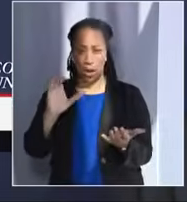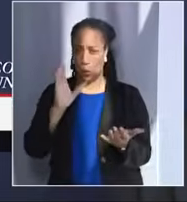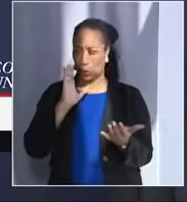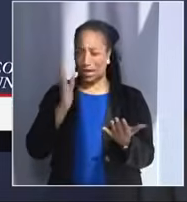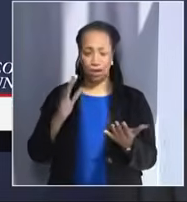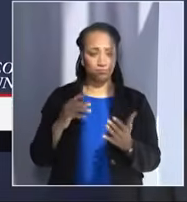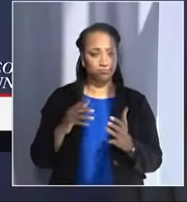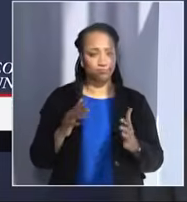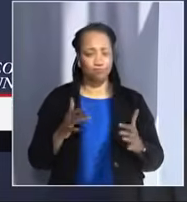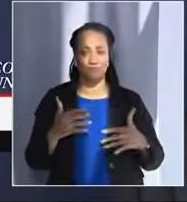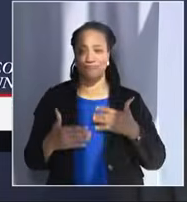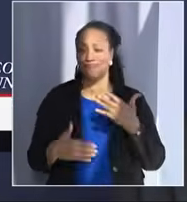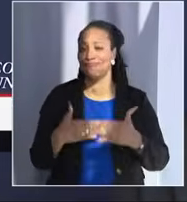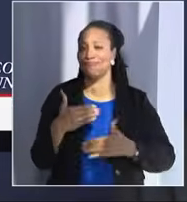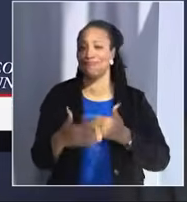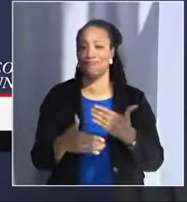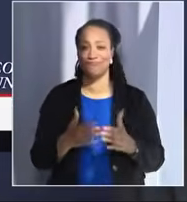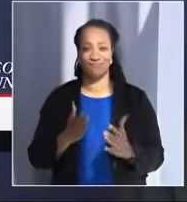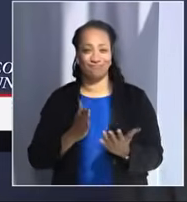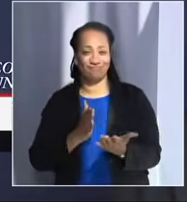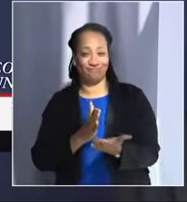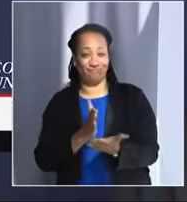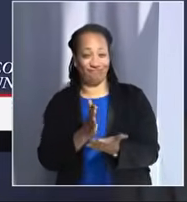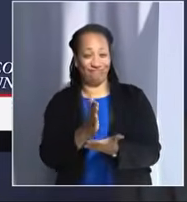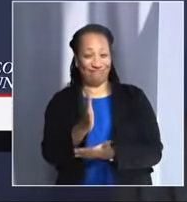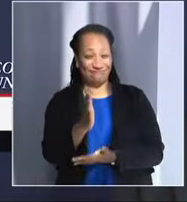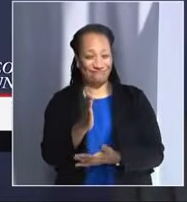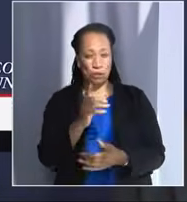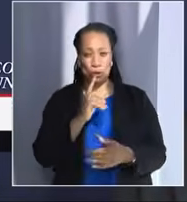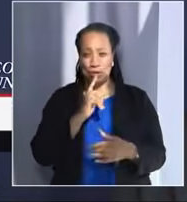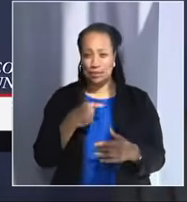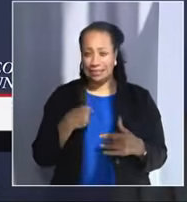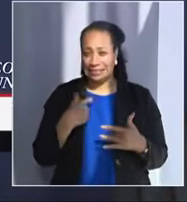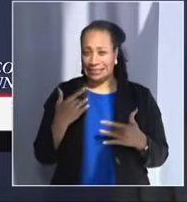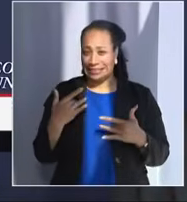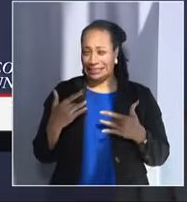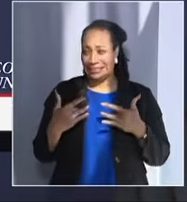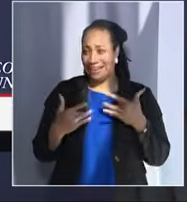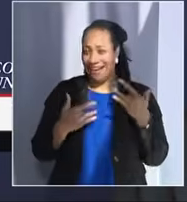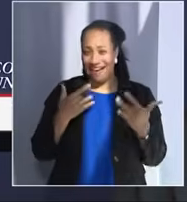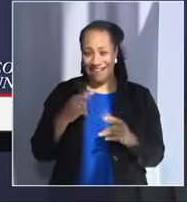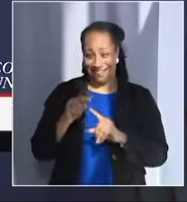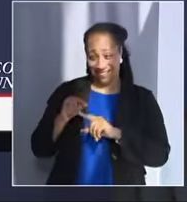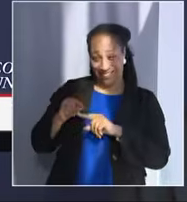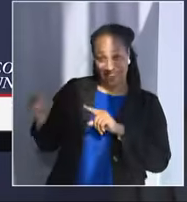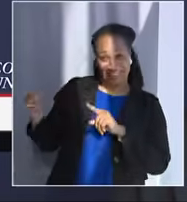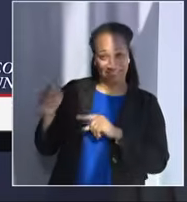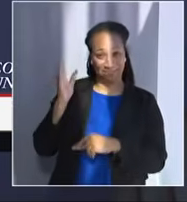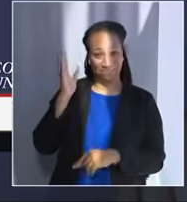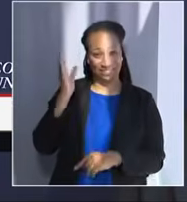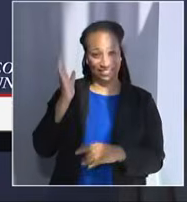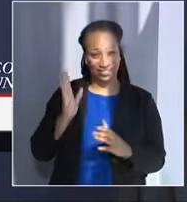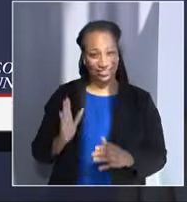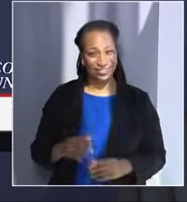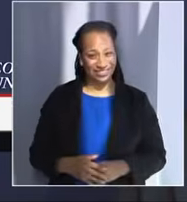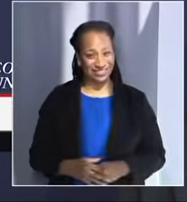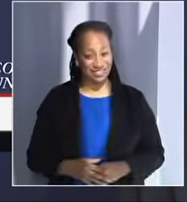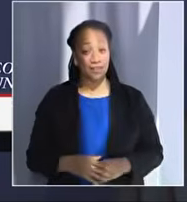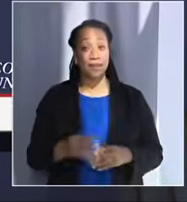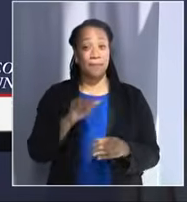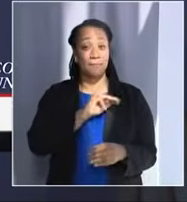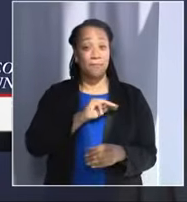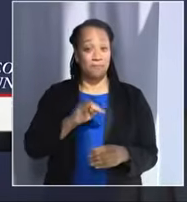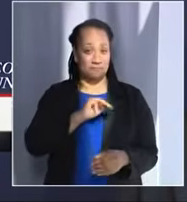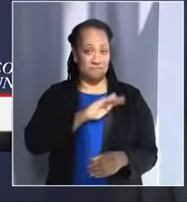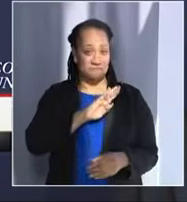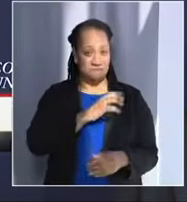join us imminently, Council members Charles Allen, Kenyon McDuffie, Robert White, Christina Henderson,